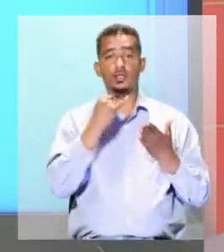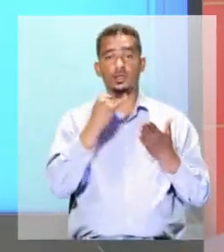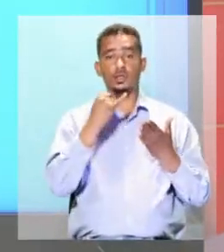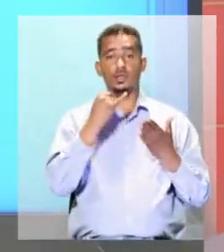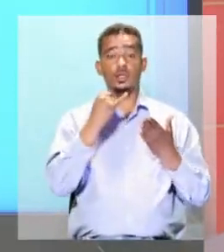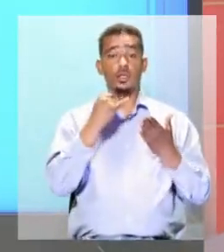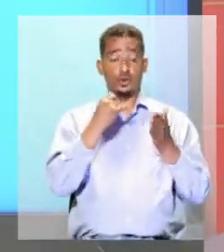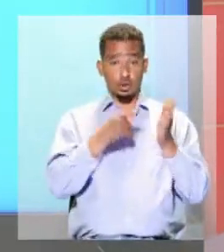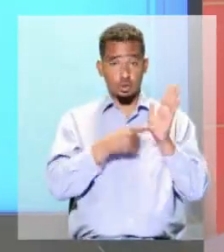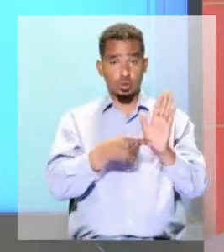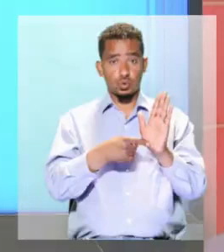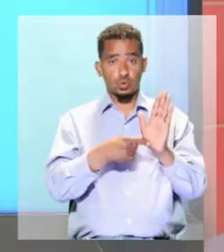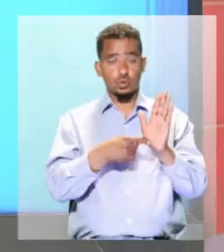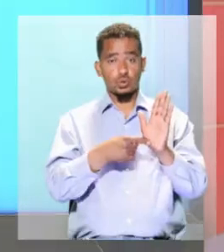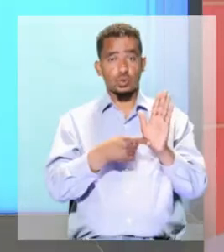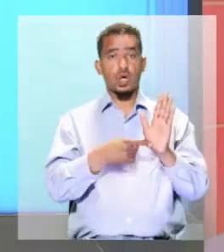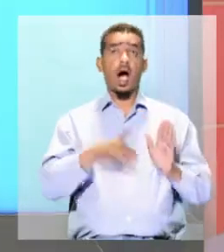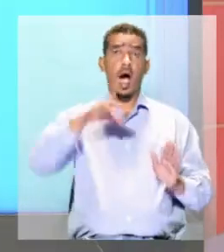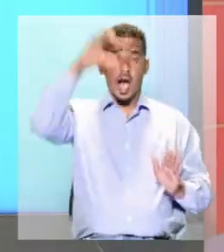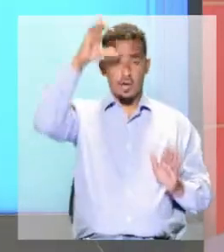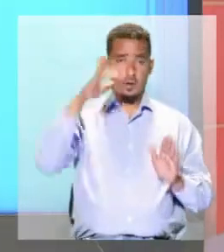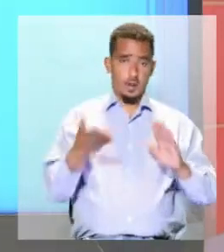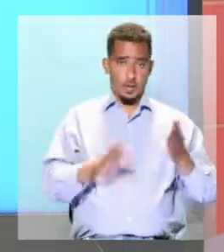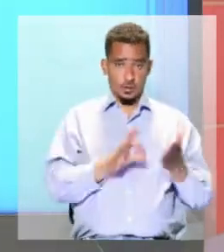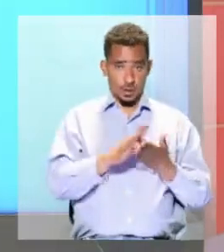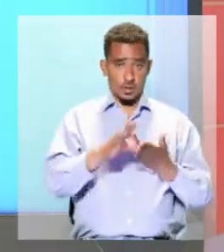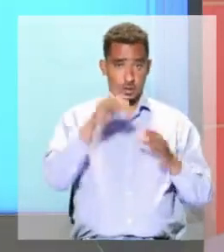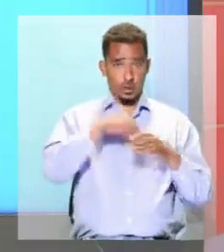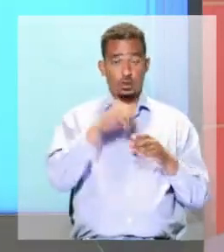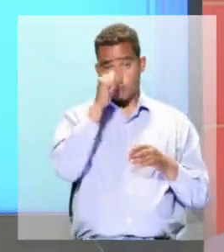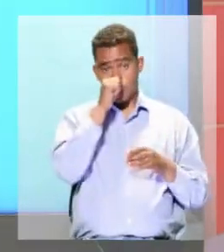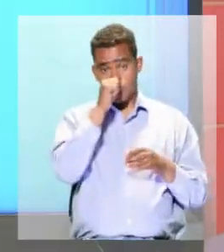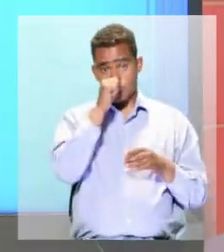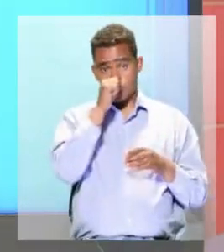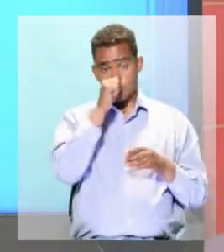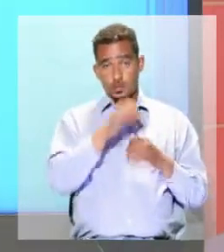side indicates it has high death rate in Ethiopia.